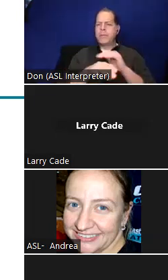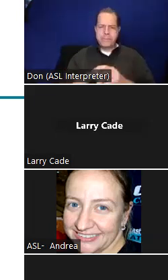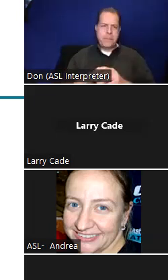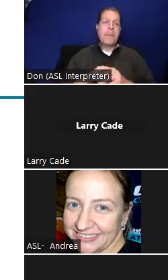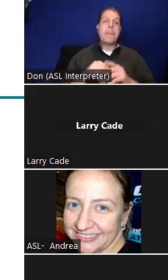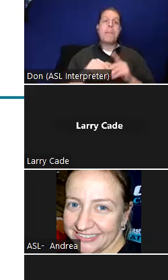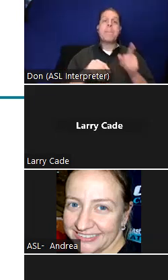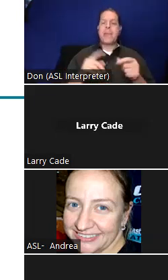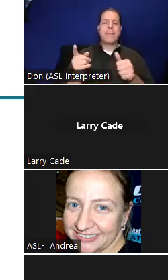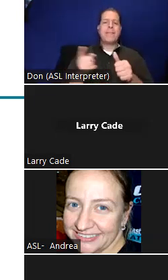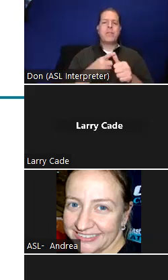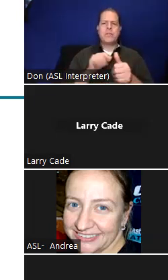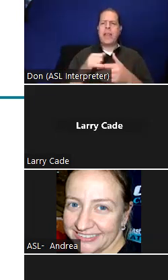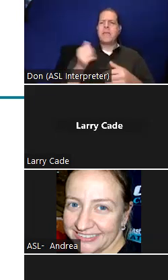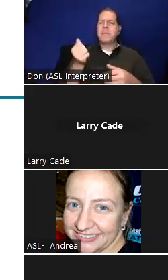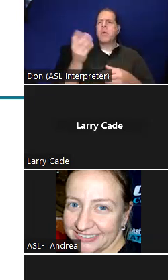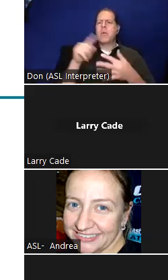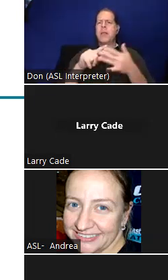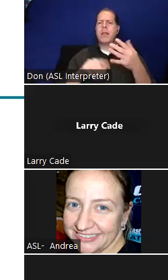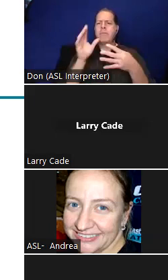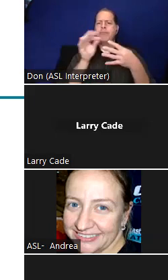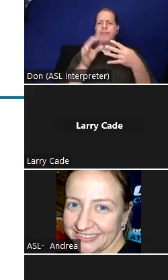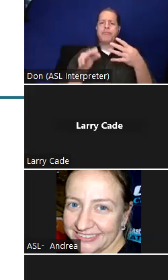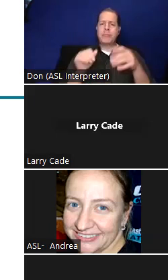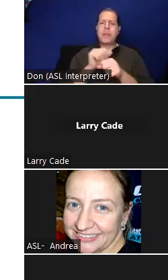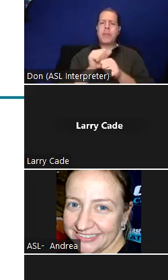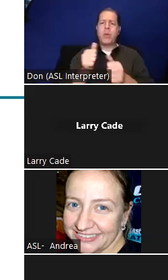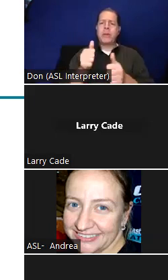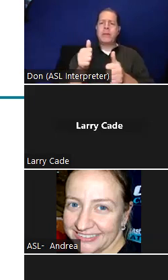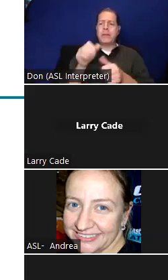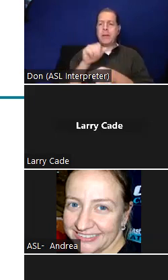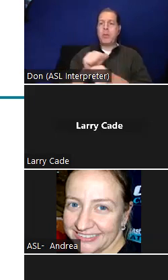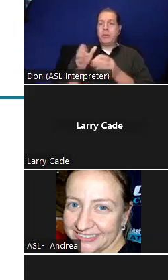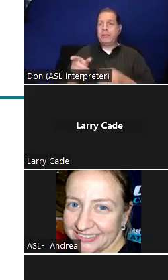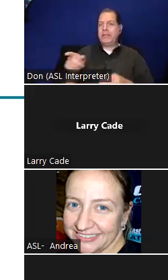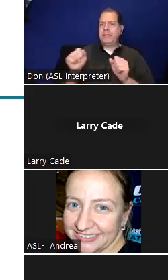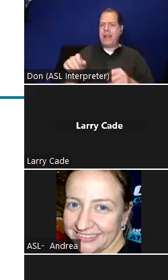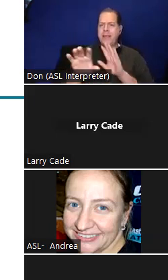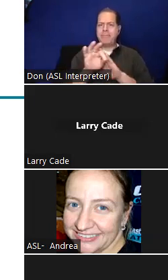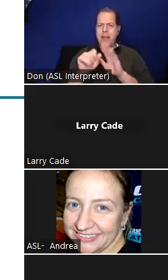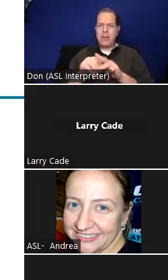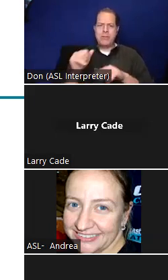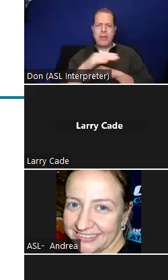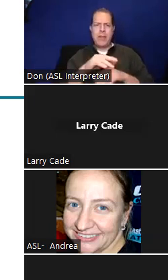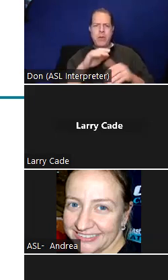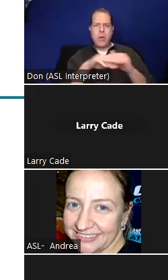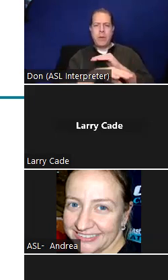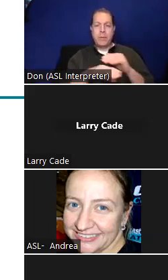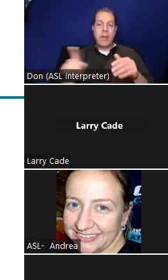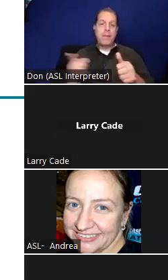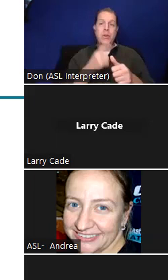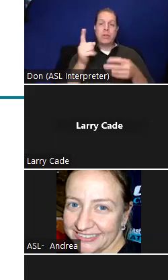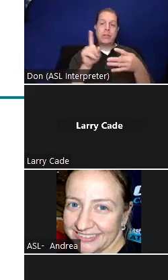first is that there are multiple options that your employees can choose as far as how they can submit their enrollment. The first